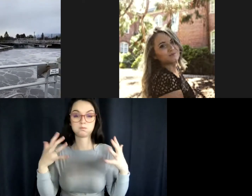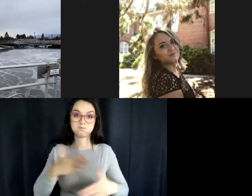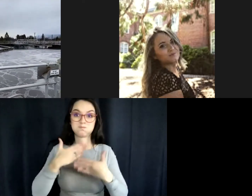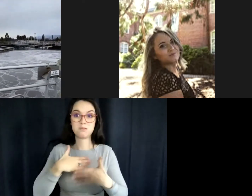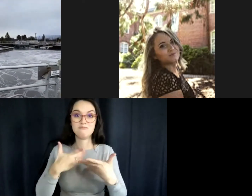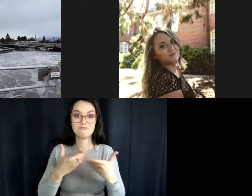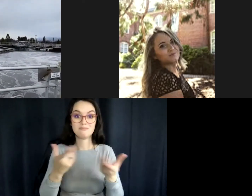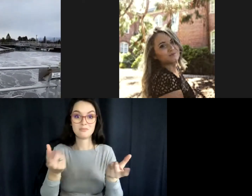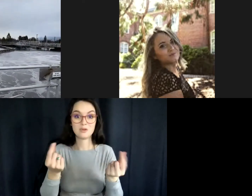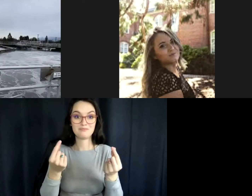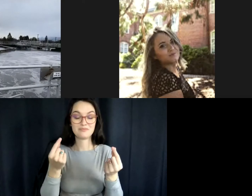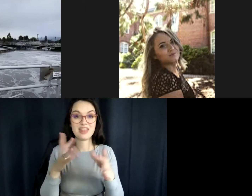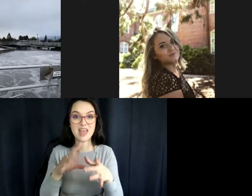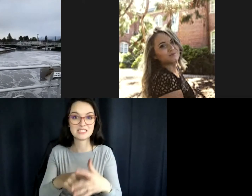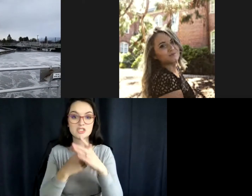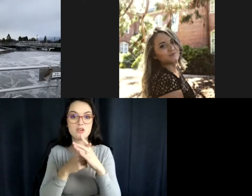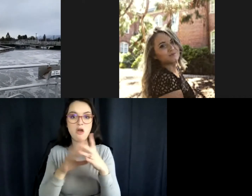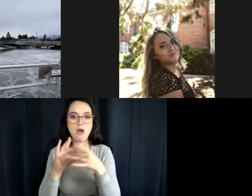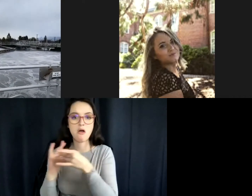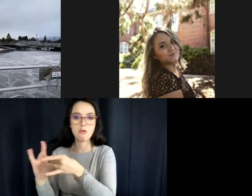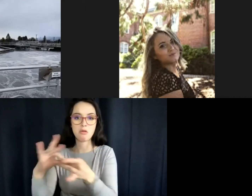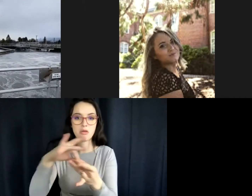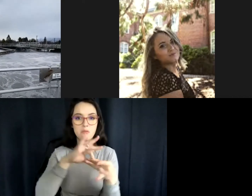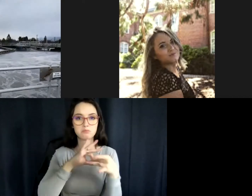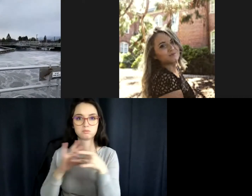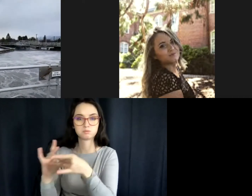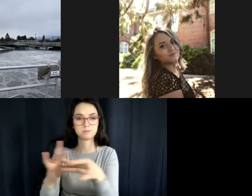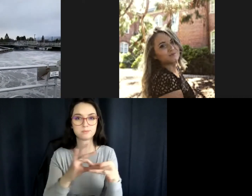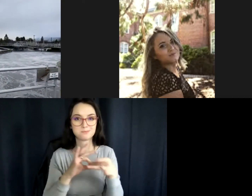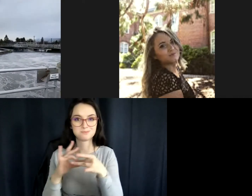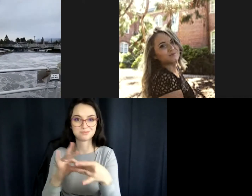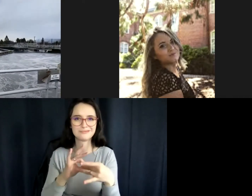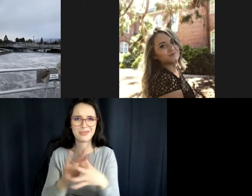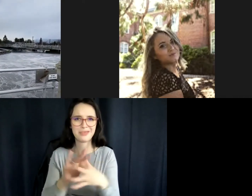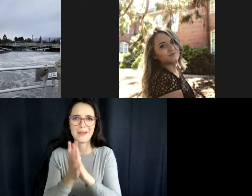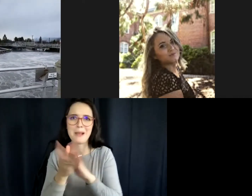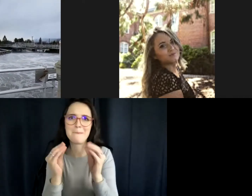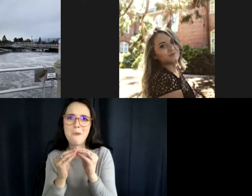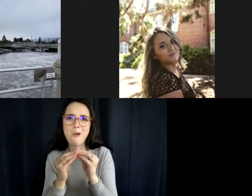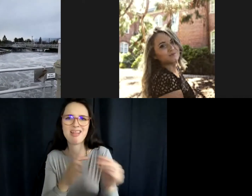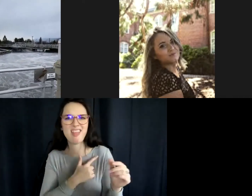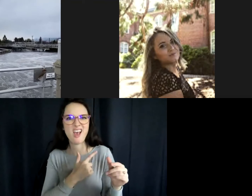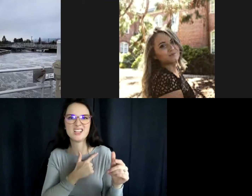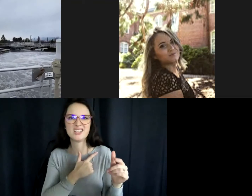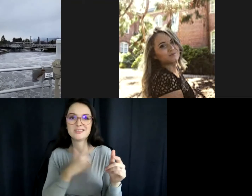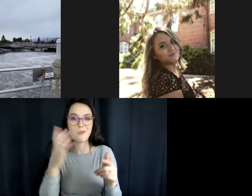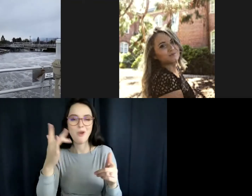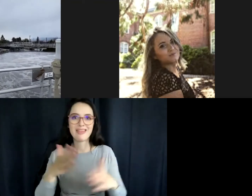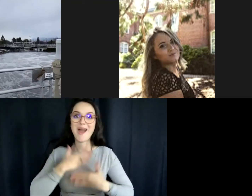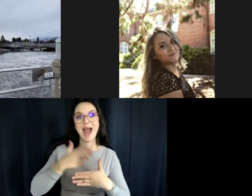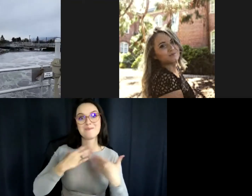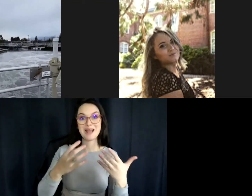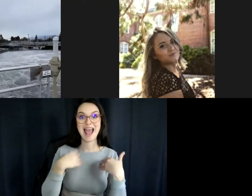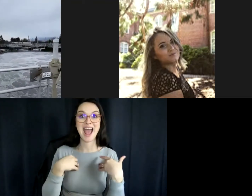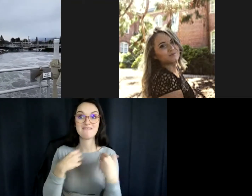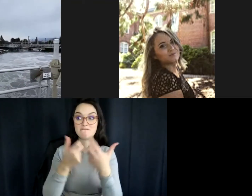You guys, I don't know if you can see that, but there are ducks floating in the water. They're not